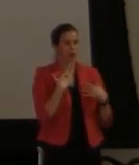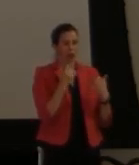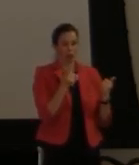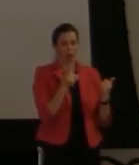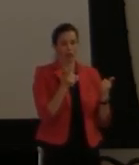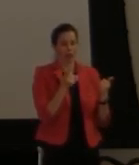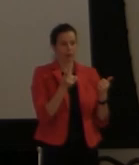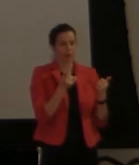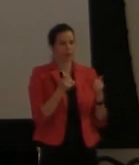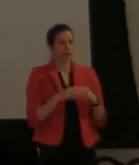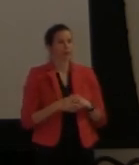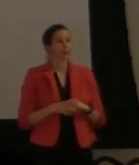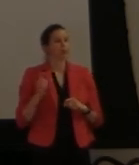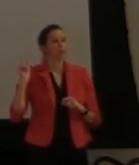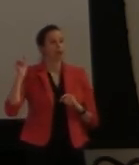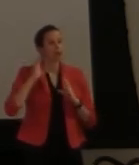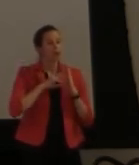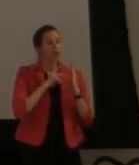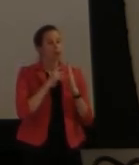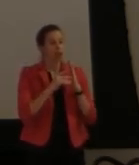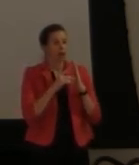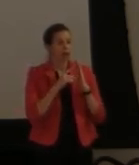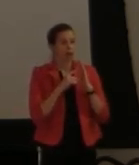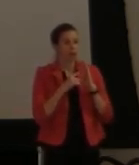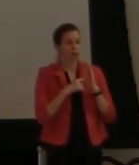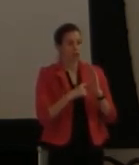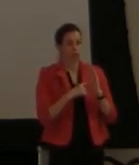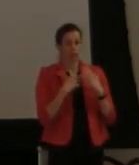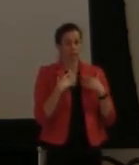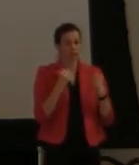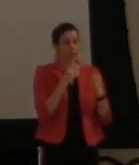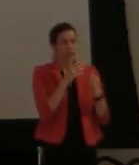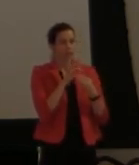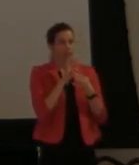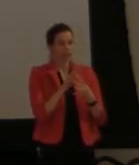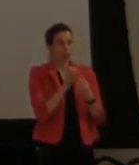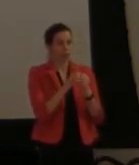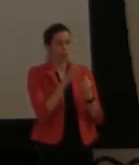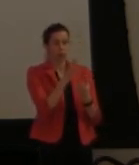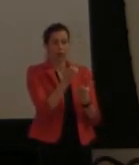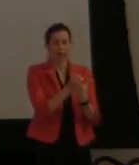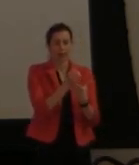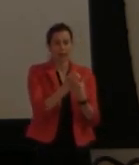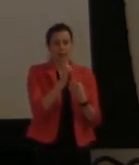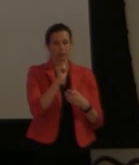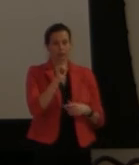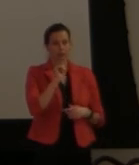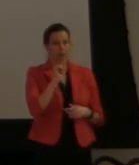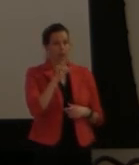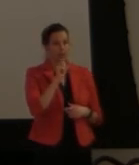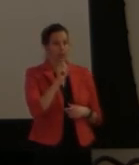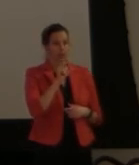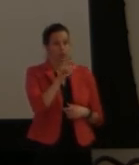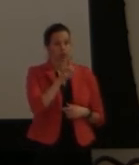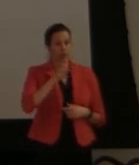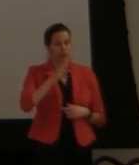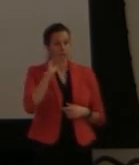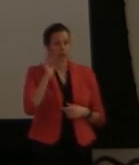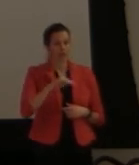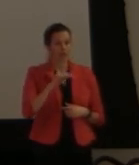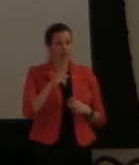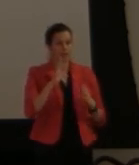So this graph compares self-reported health and your economic status. 28% of the adults